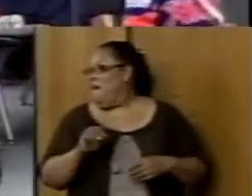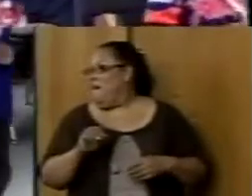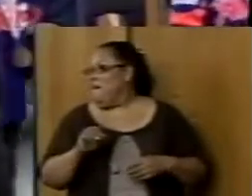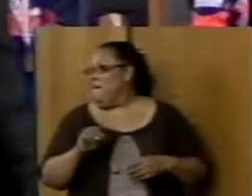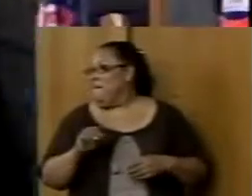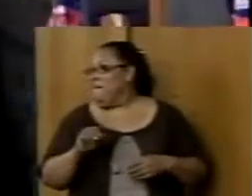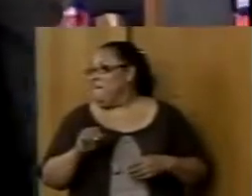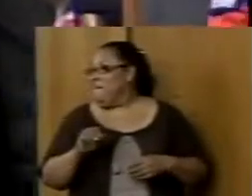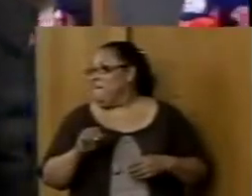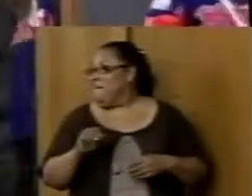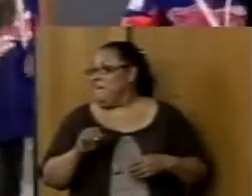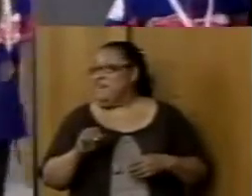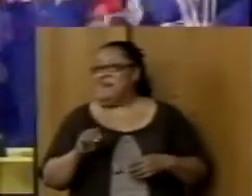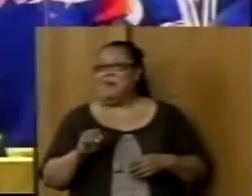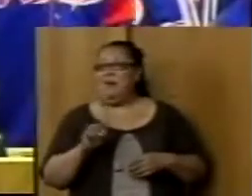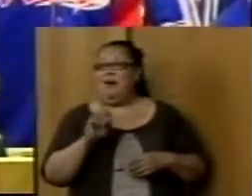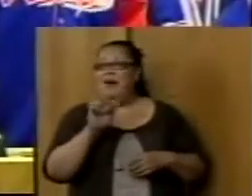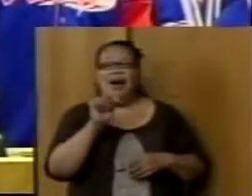Mando San Miguel,